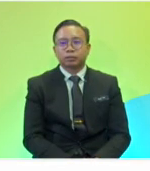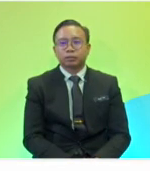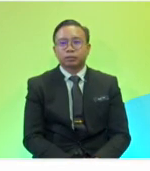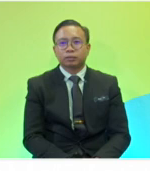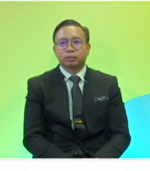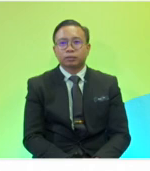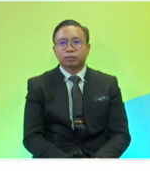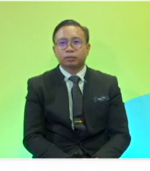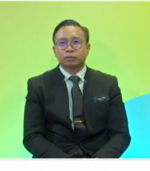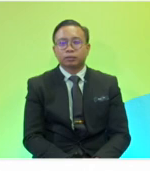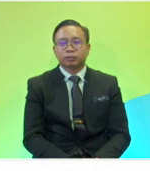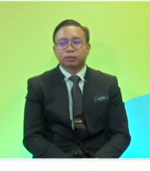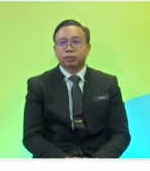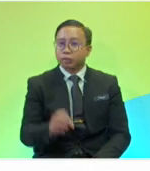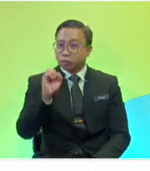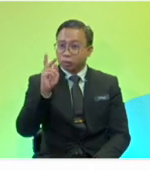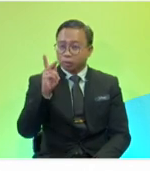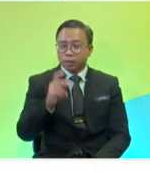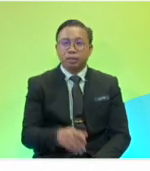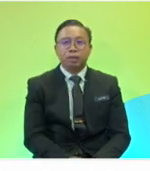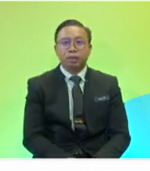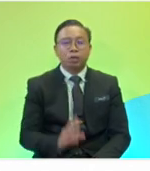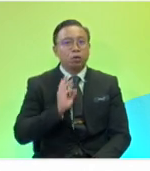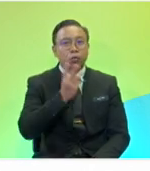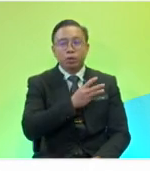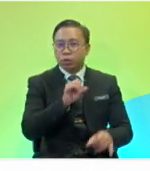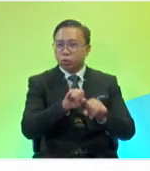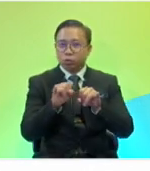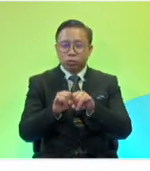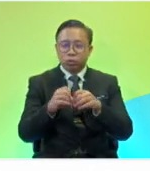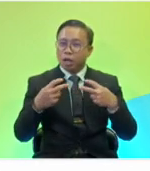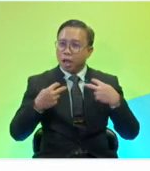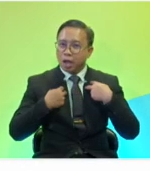Harder, teacher, harder. Okay. We also have a museum.